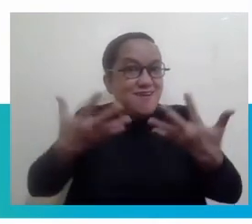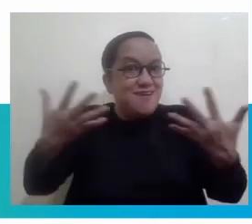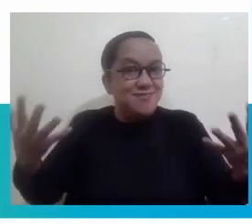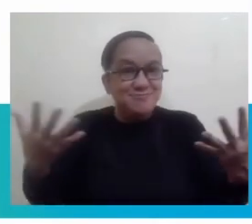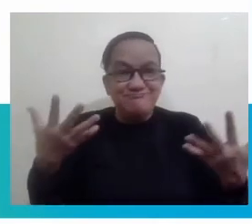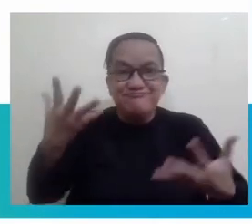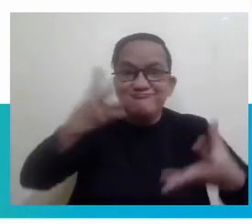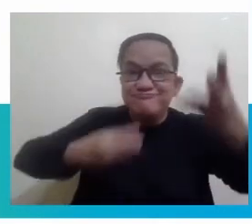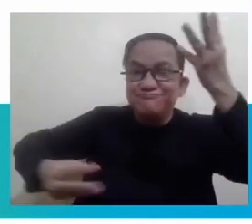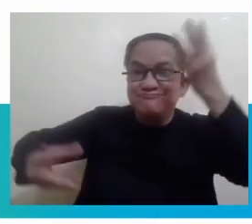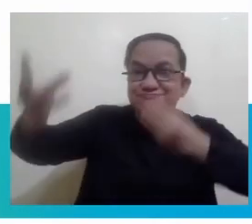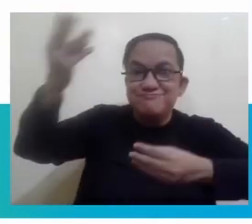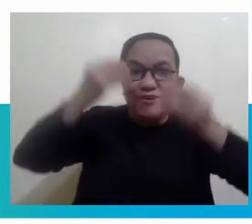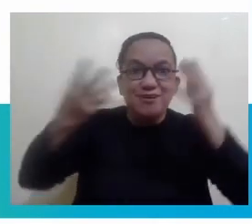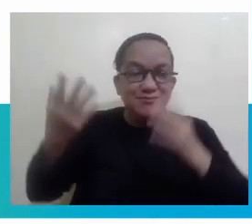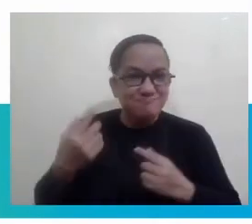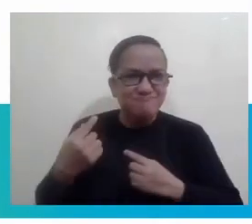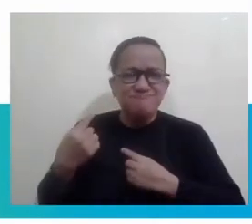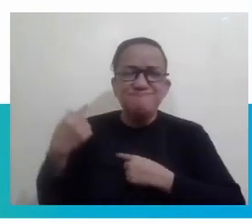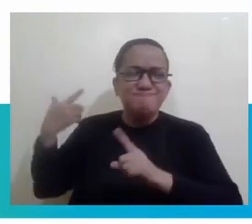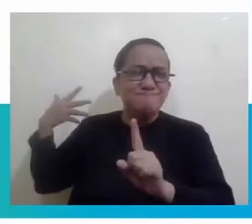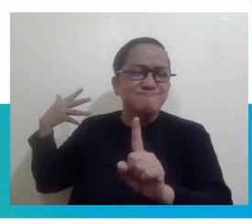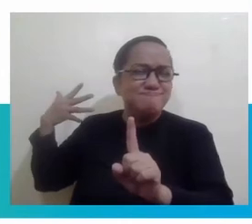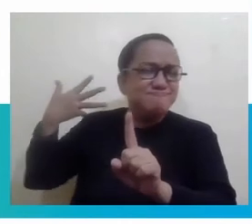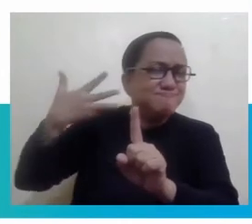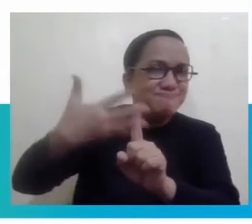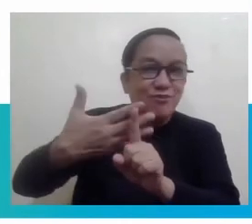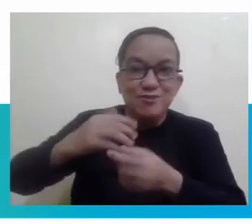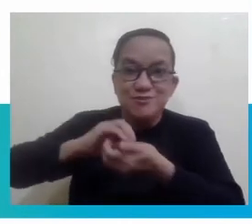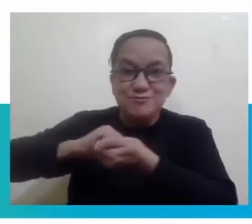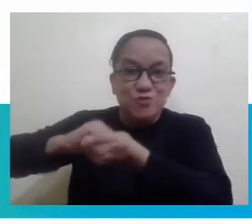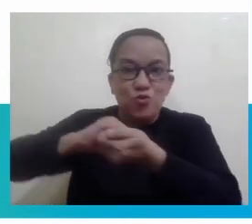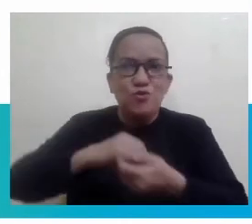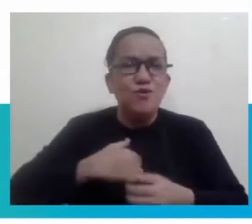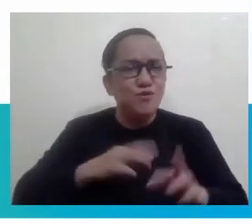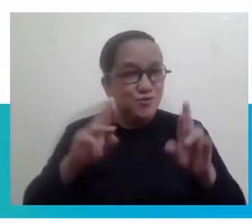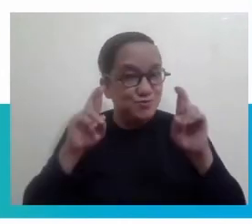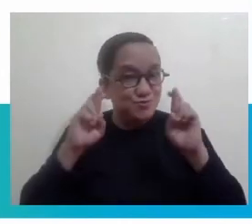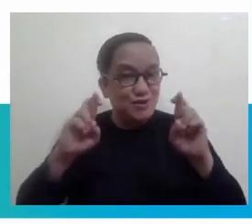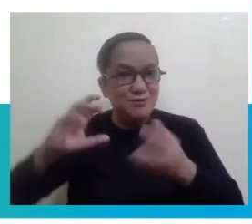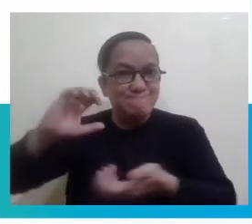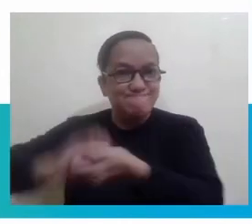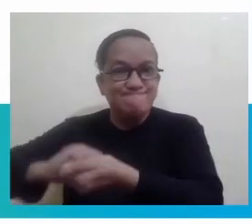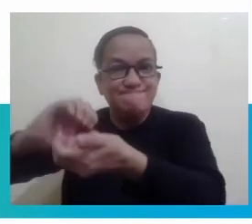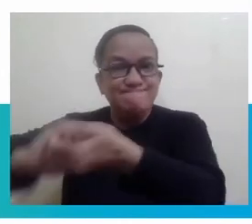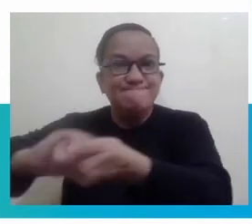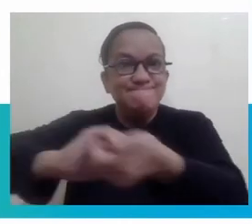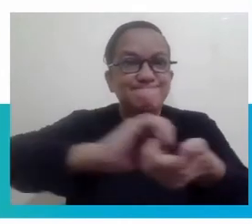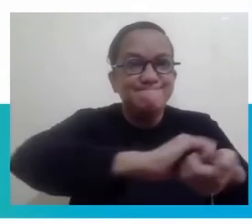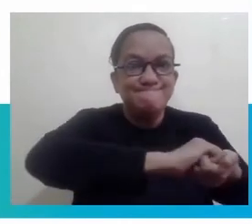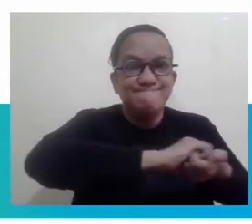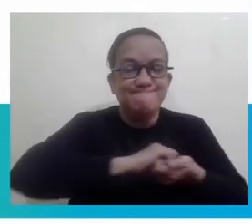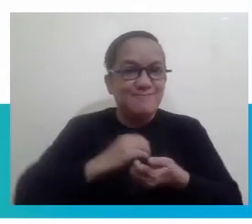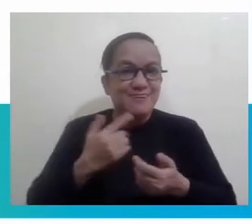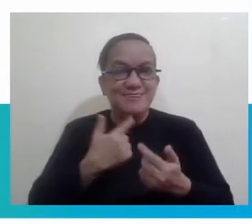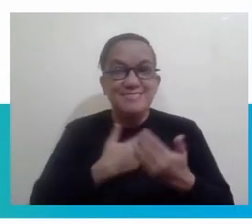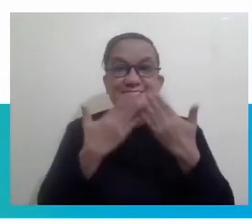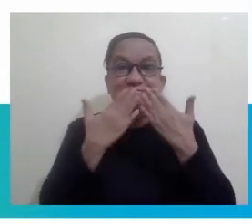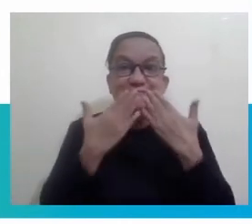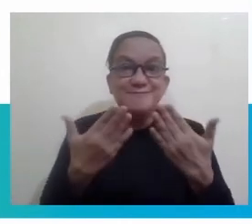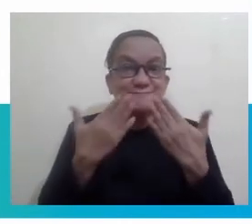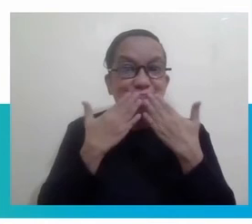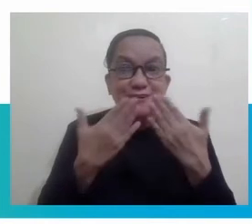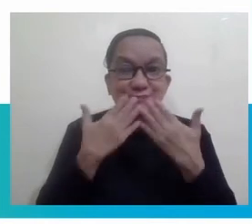quality of partnerships. And I think this side event with all your participation is maybe the signal that